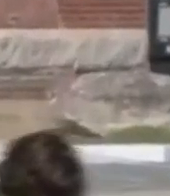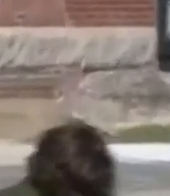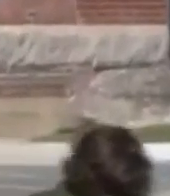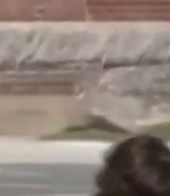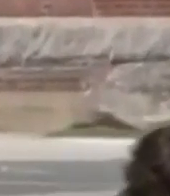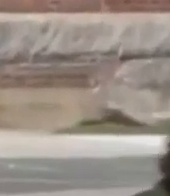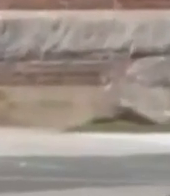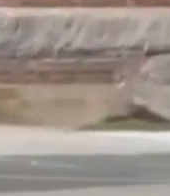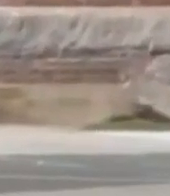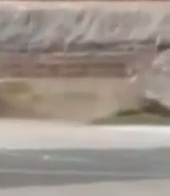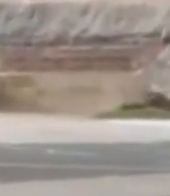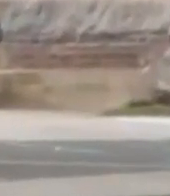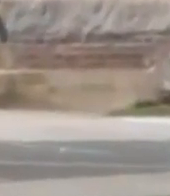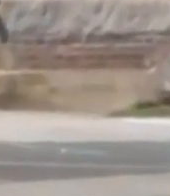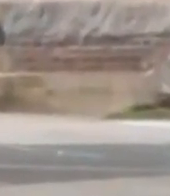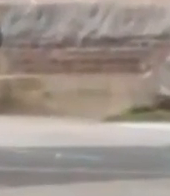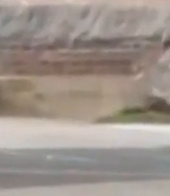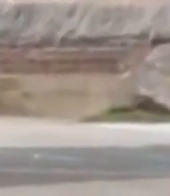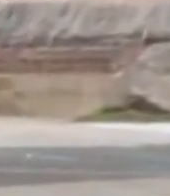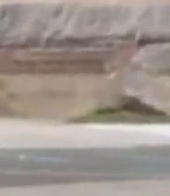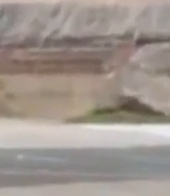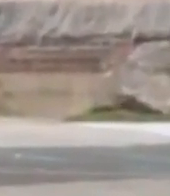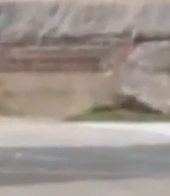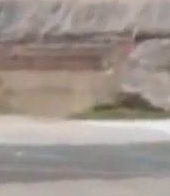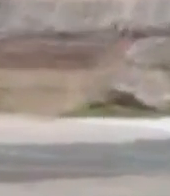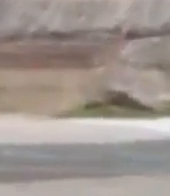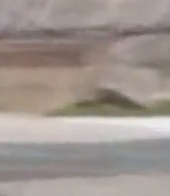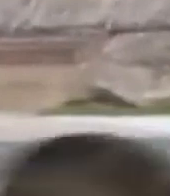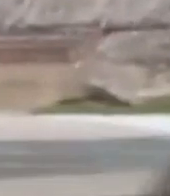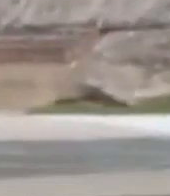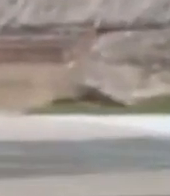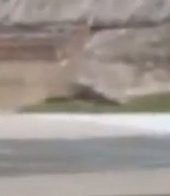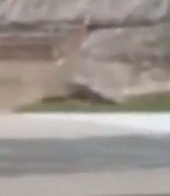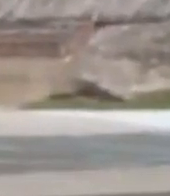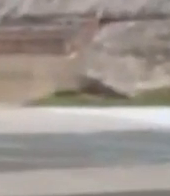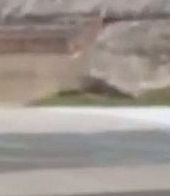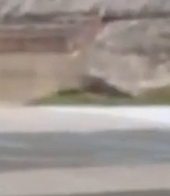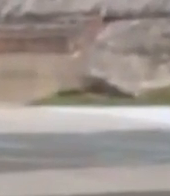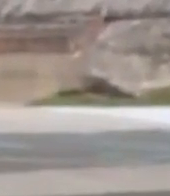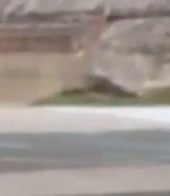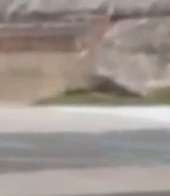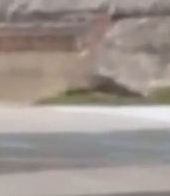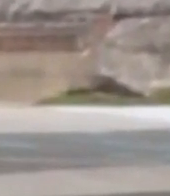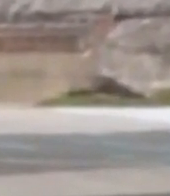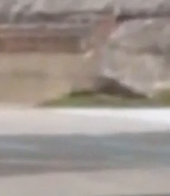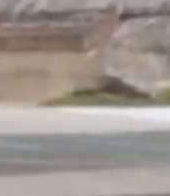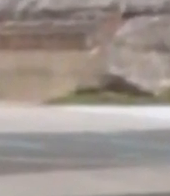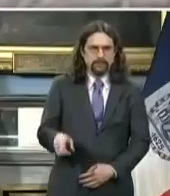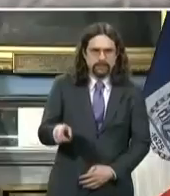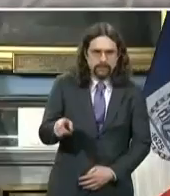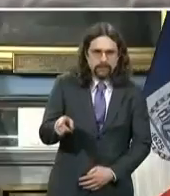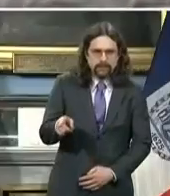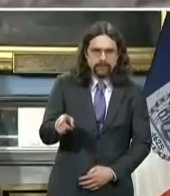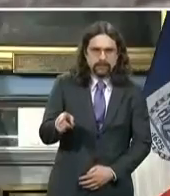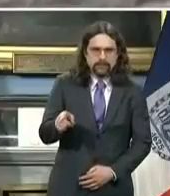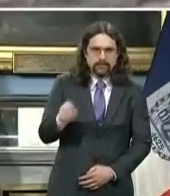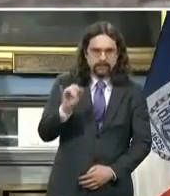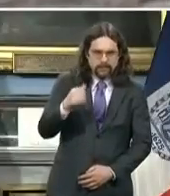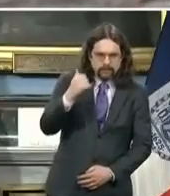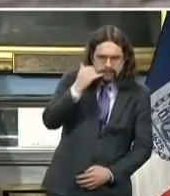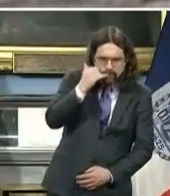All right, thank you. Oh, is that your phone? All right, well, we just want to make sure we know what we're doing here.